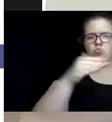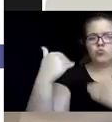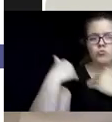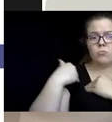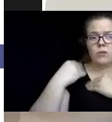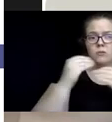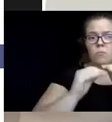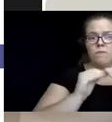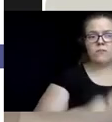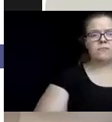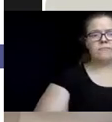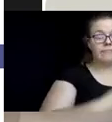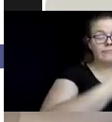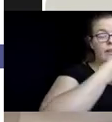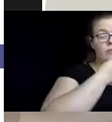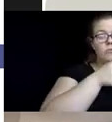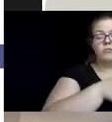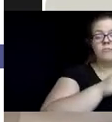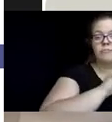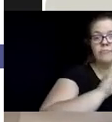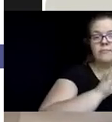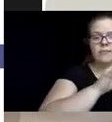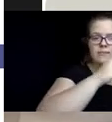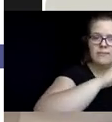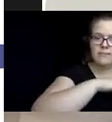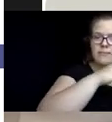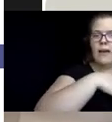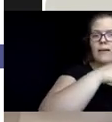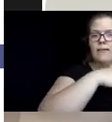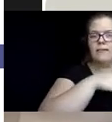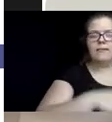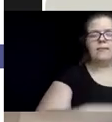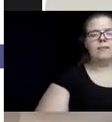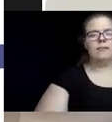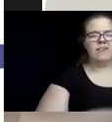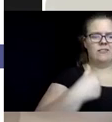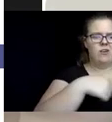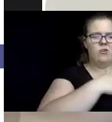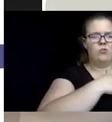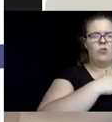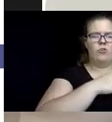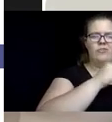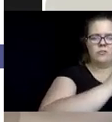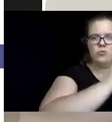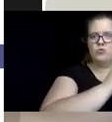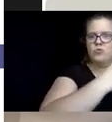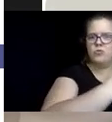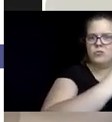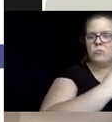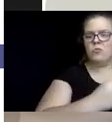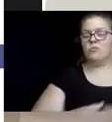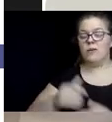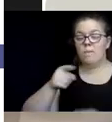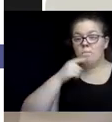Experts will say society. It's our social institutions and supports. In the public, they tend to look